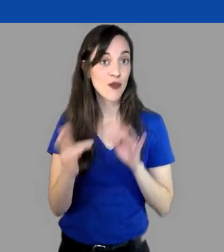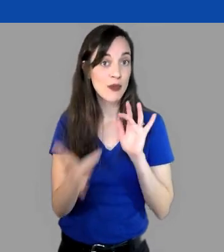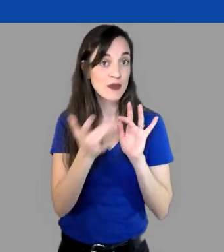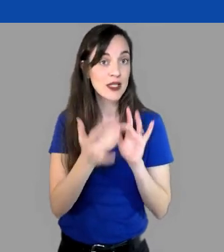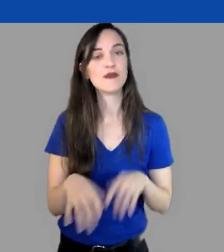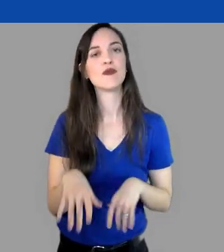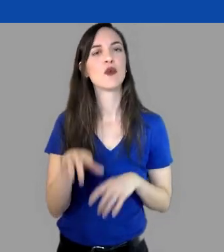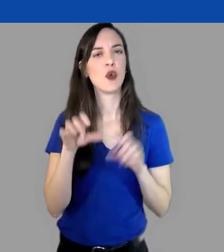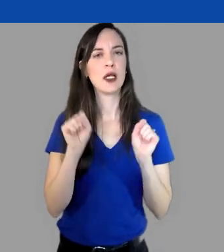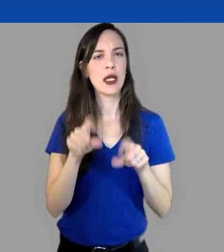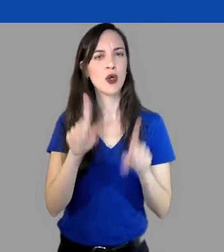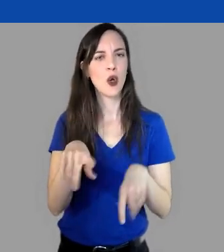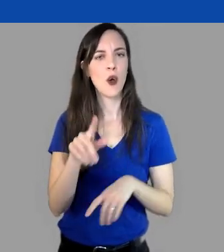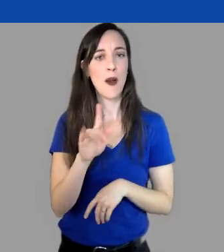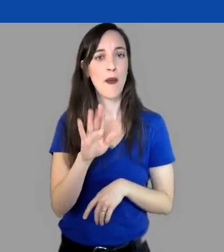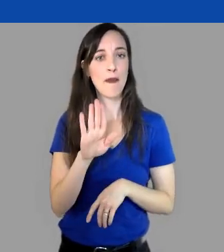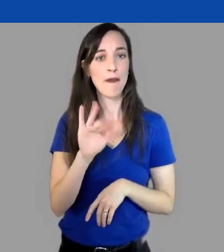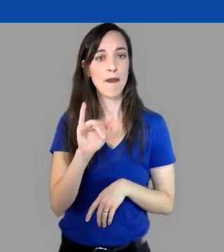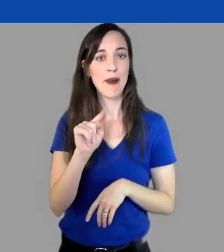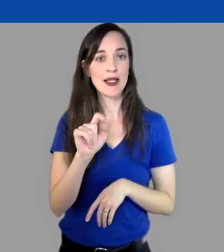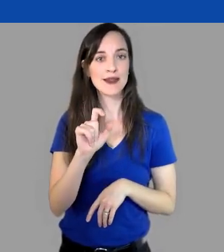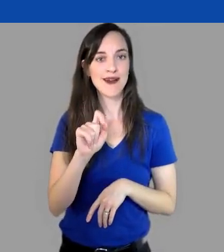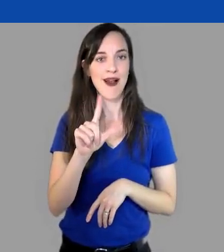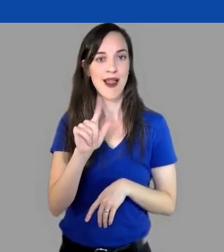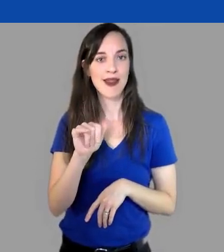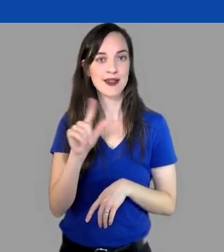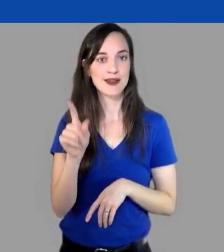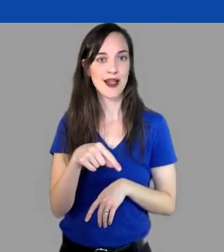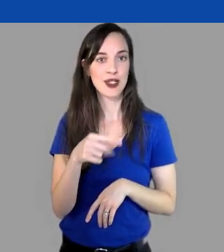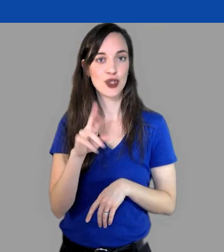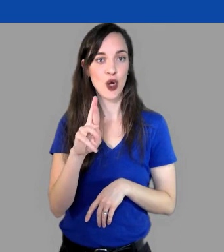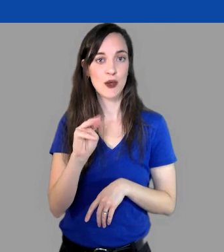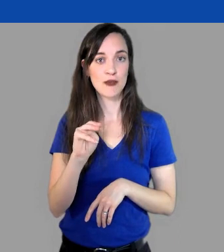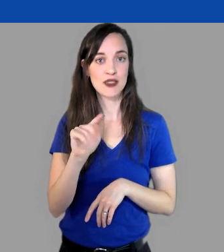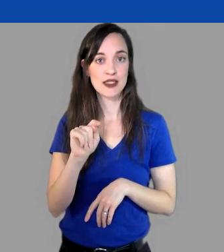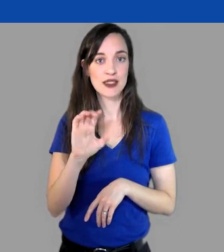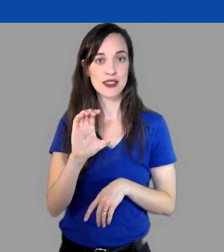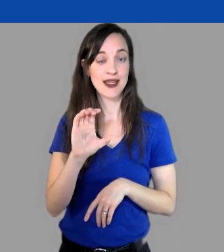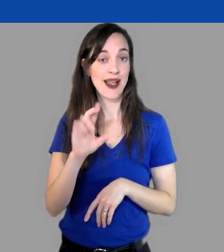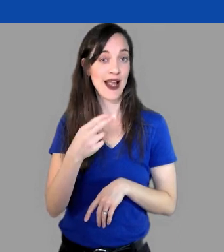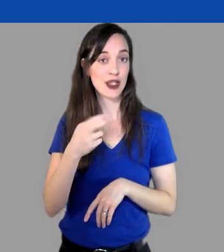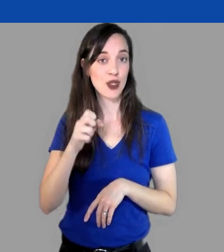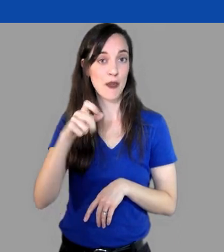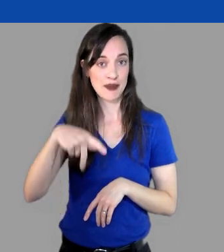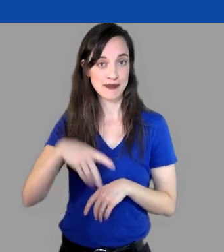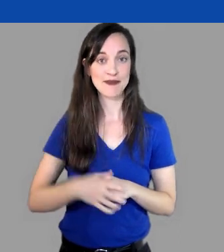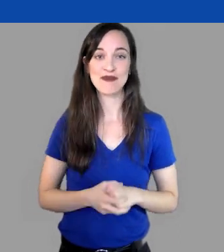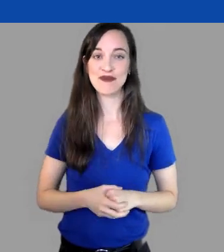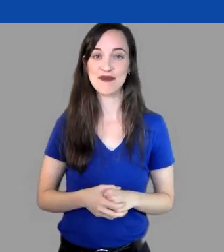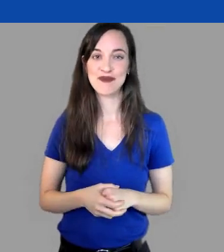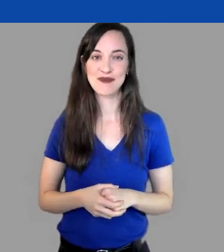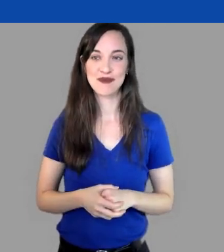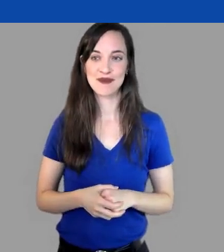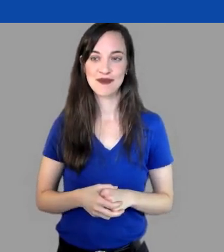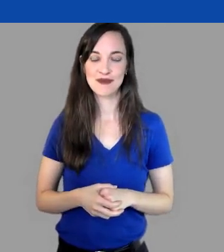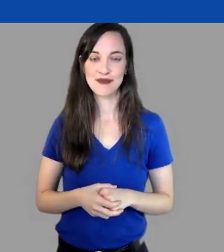website Or by going to the bit.ly Bit.ly slash RMTC HLP